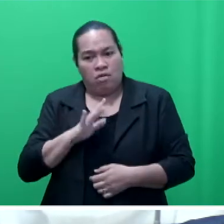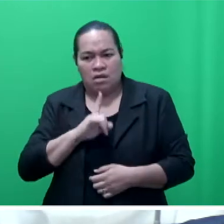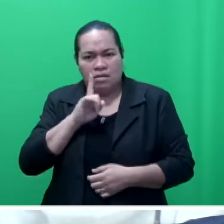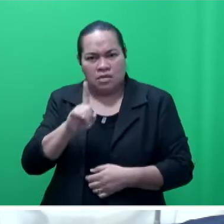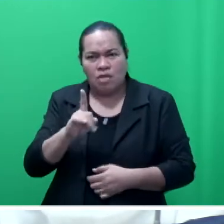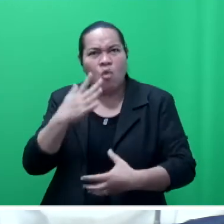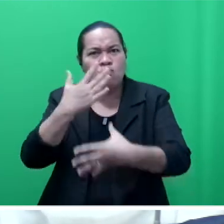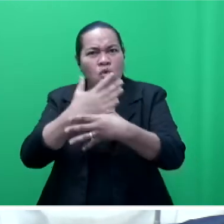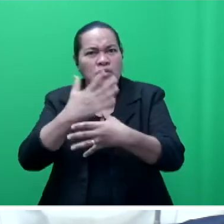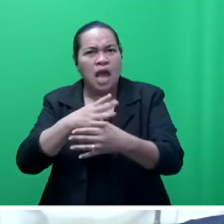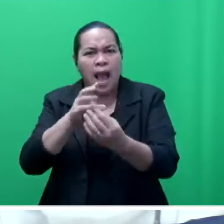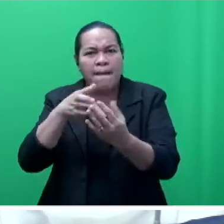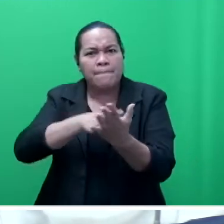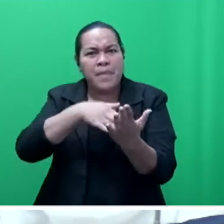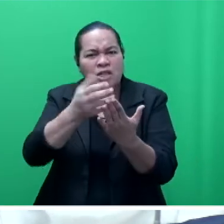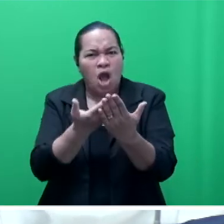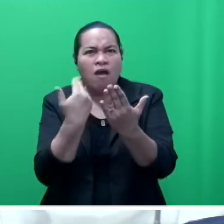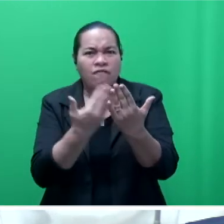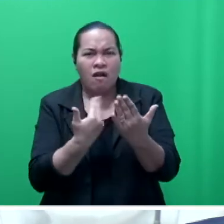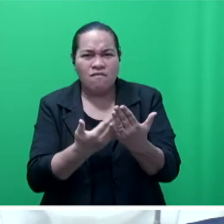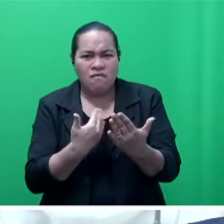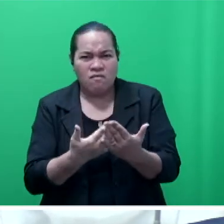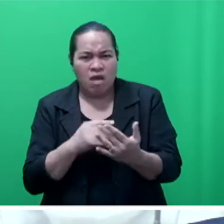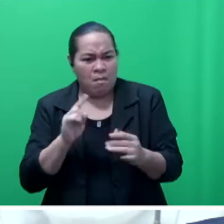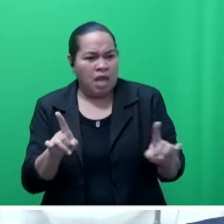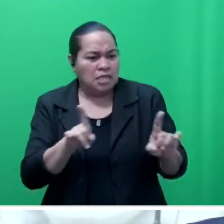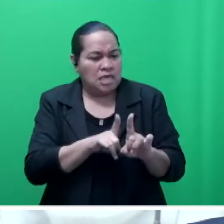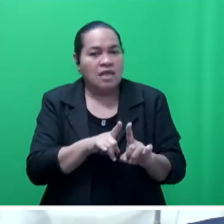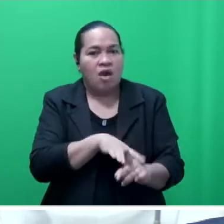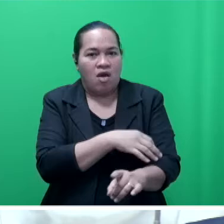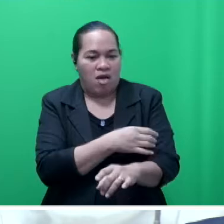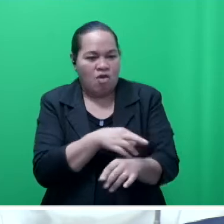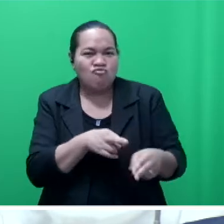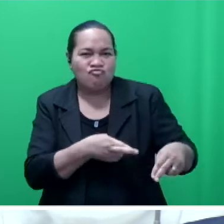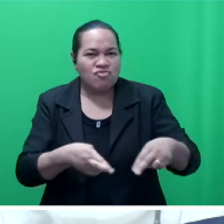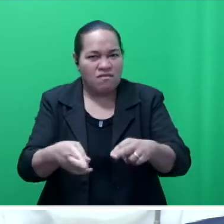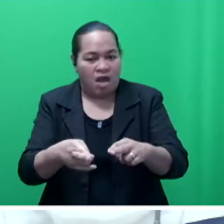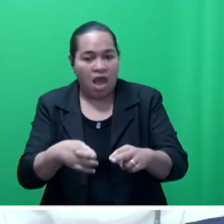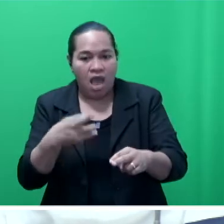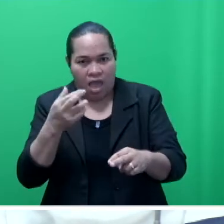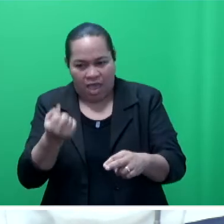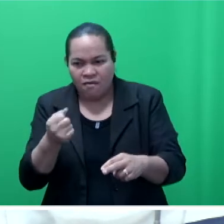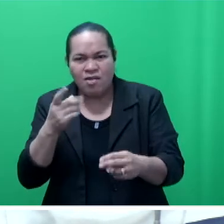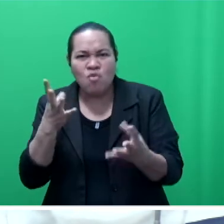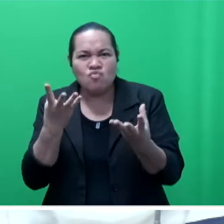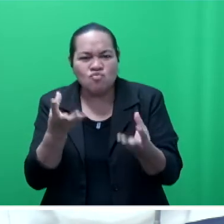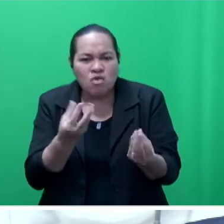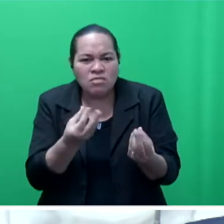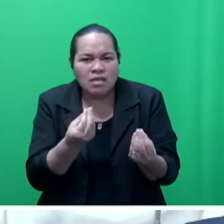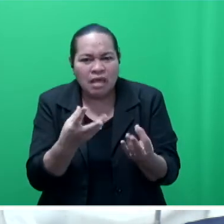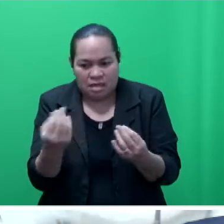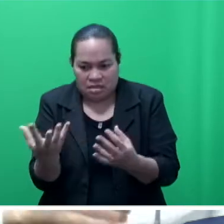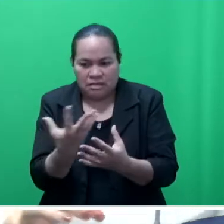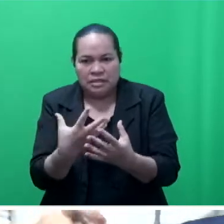walls, actually, the paint is peeling off. It's built right next to Nambukulau Creek. And there's a dampness coming through. The seepage is coming